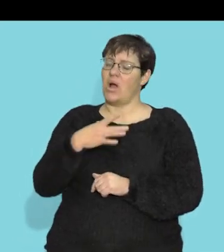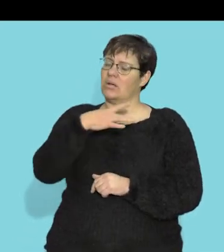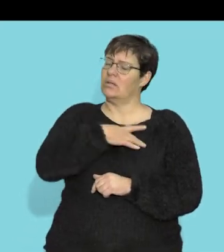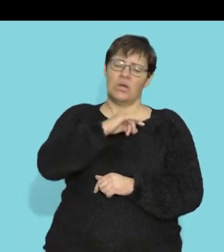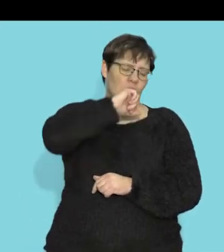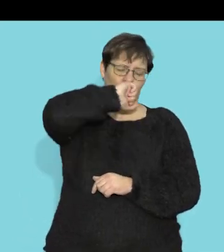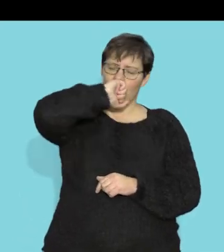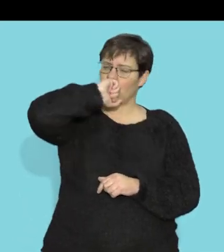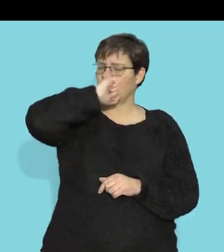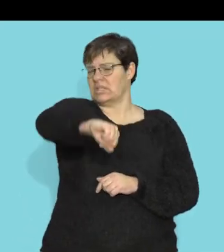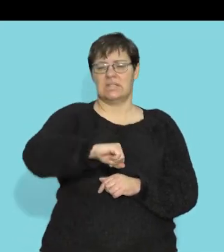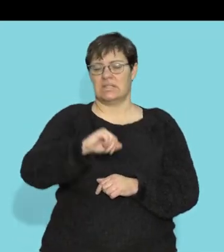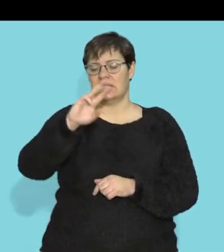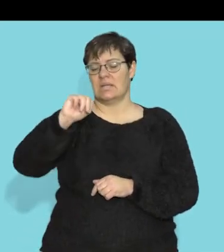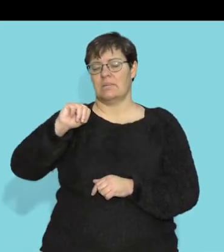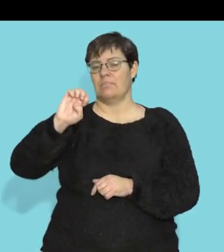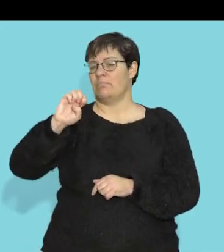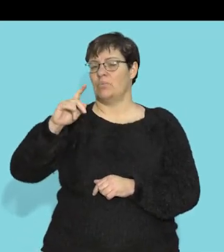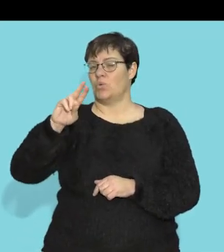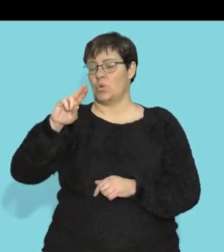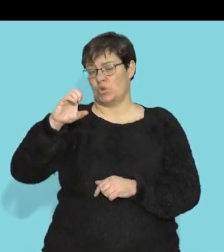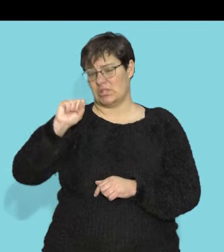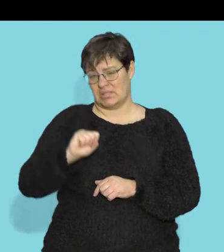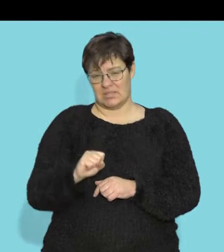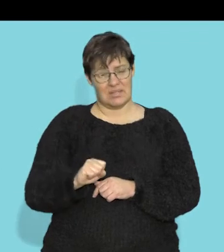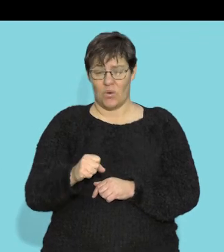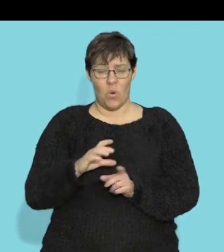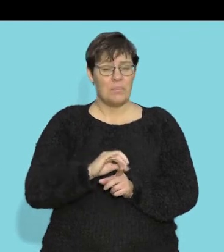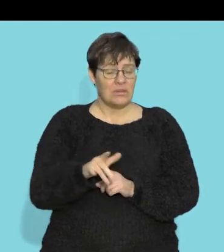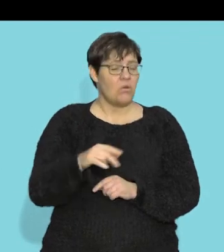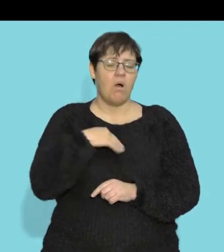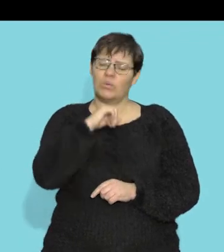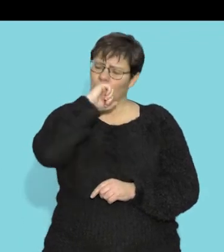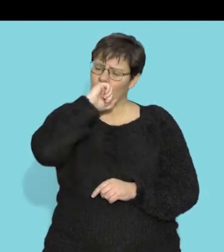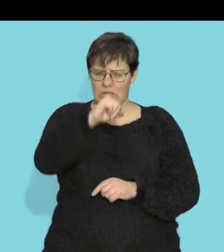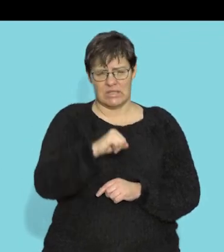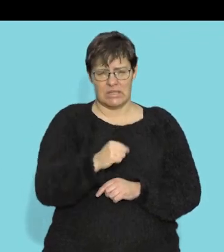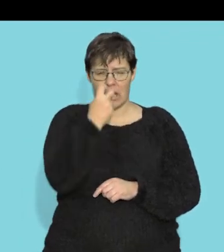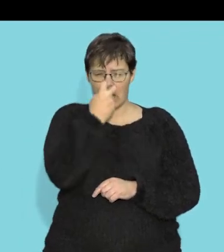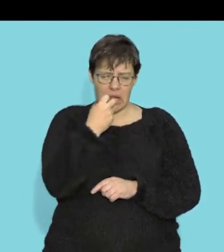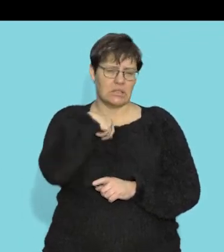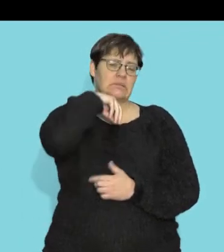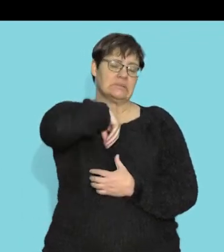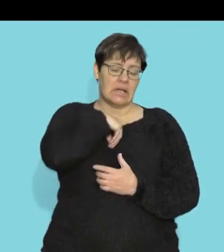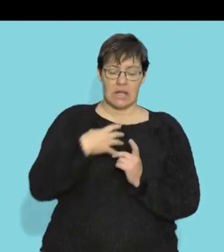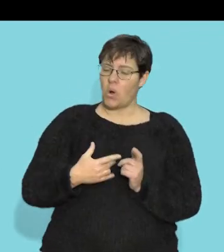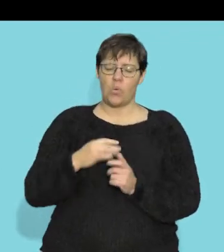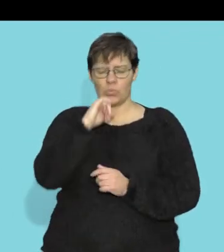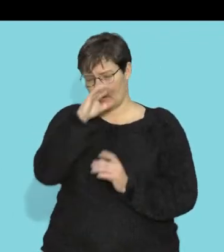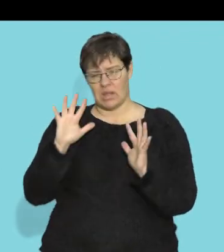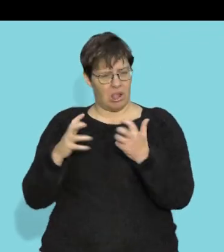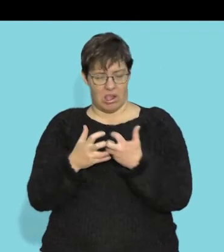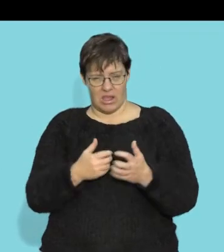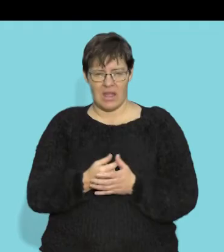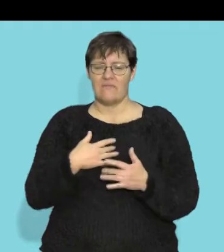need to understand that bacteria love our mucus linings. You will see when you have like